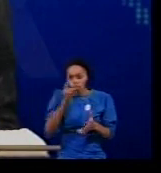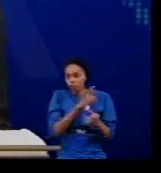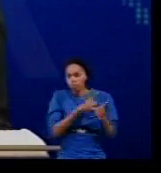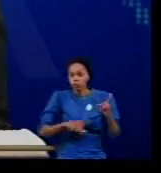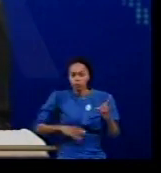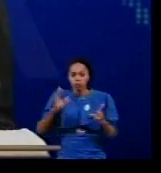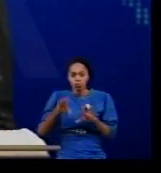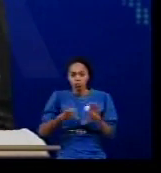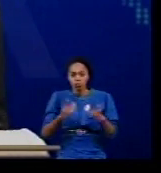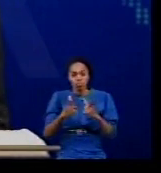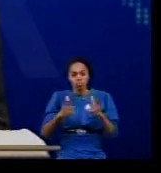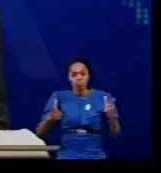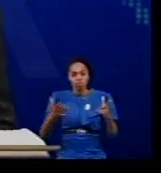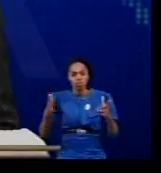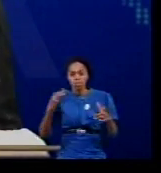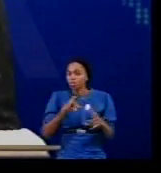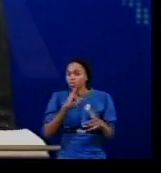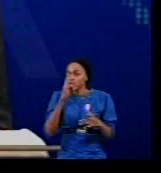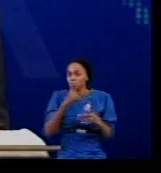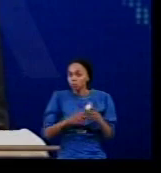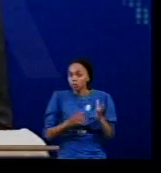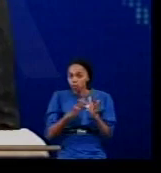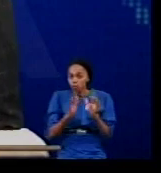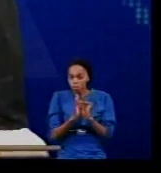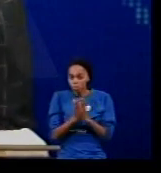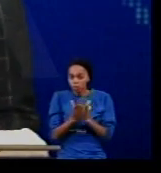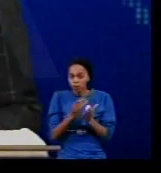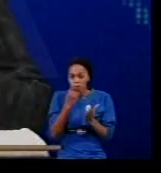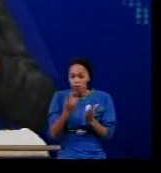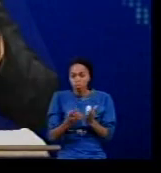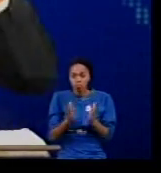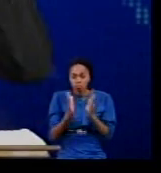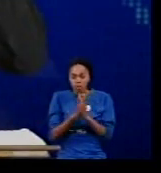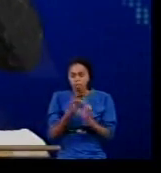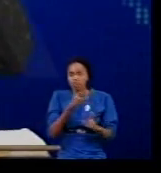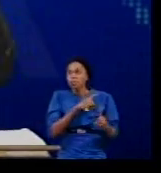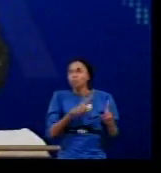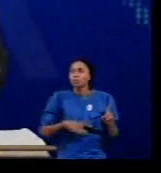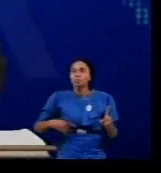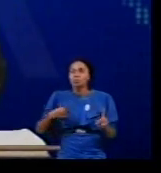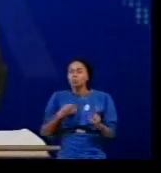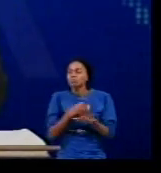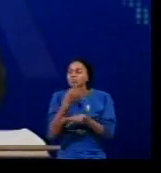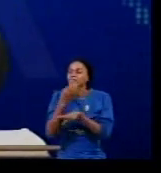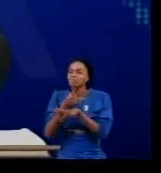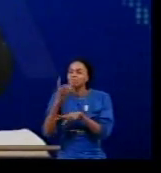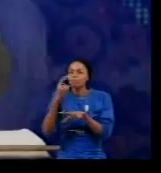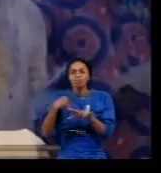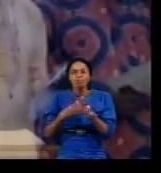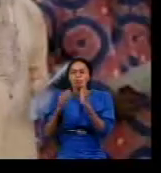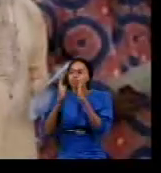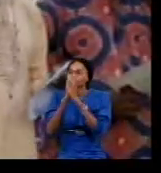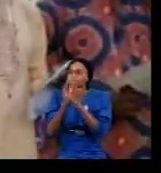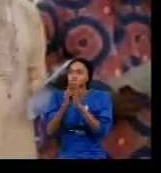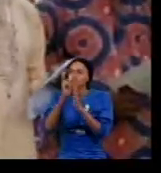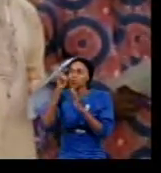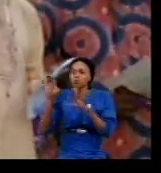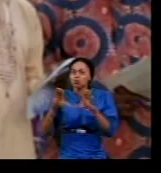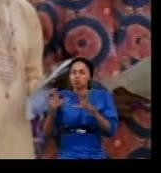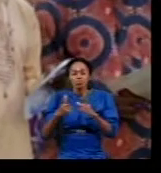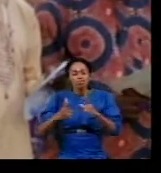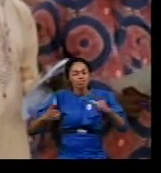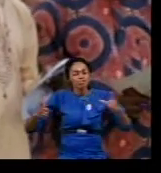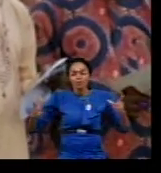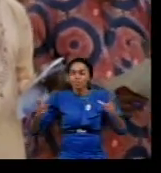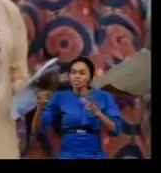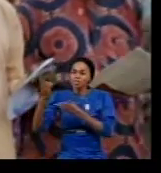personal call. It was a pointed call. And it was a peculiar call. This was coming to Gideon. It was coming to